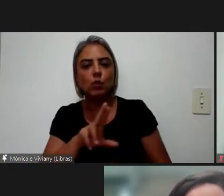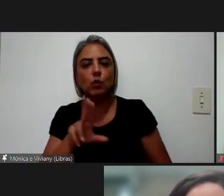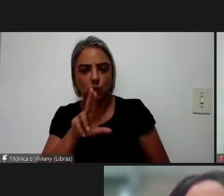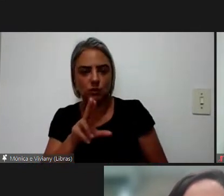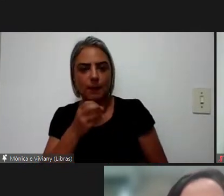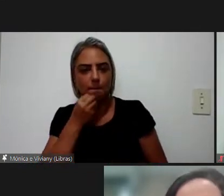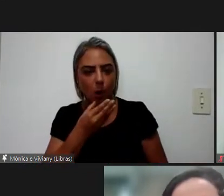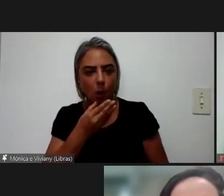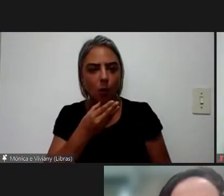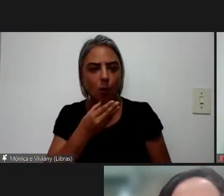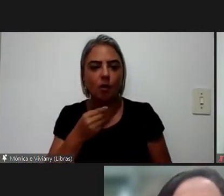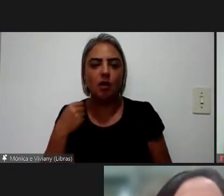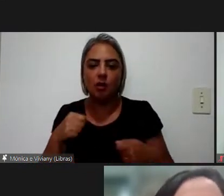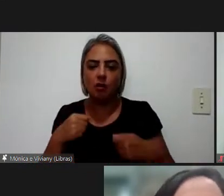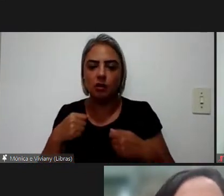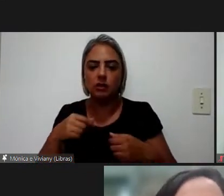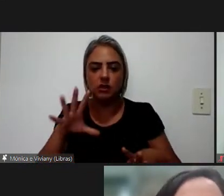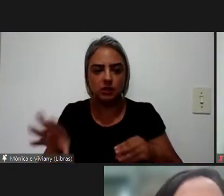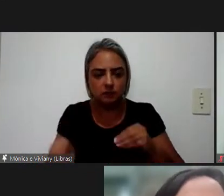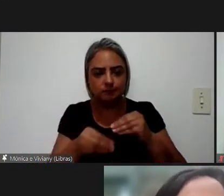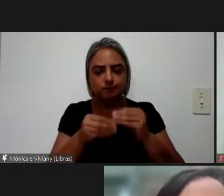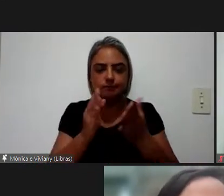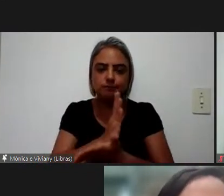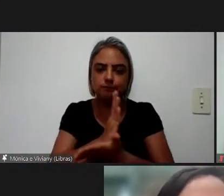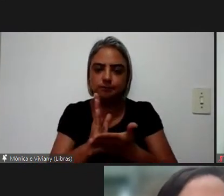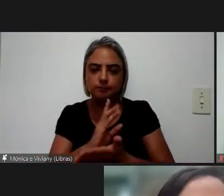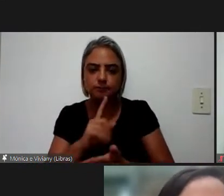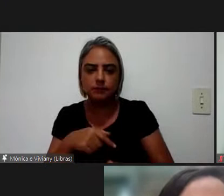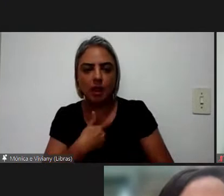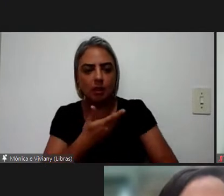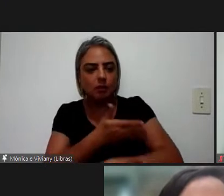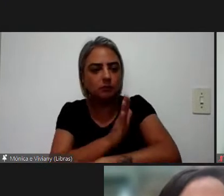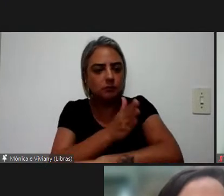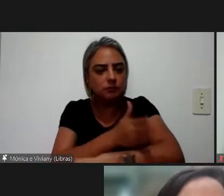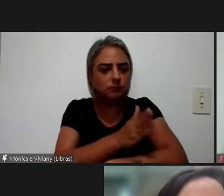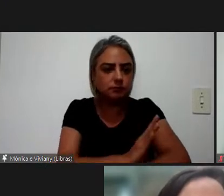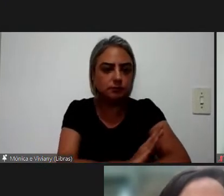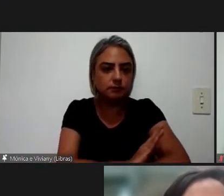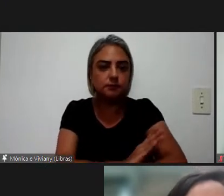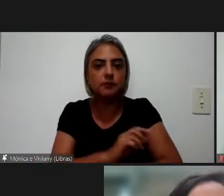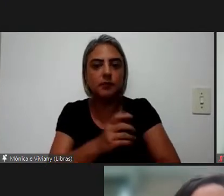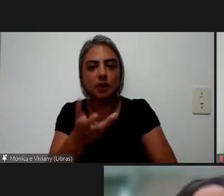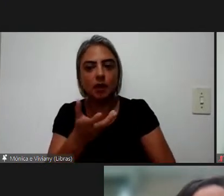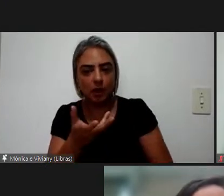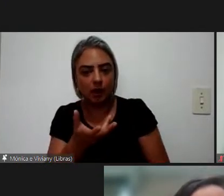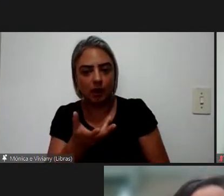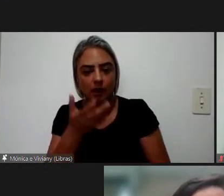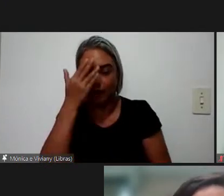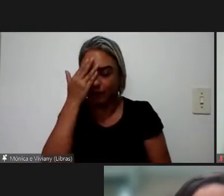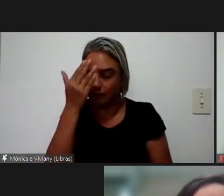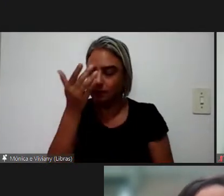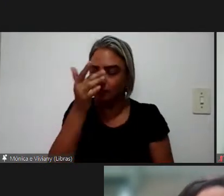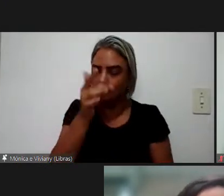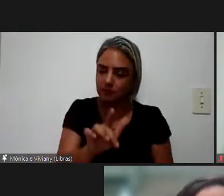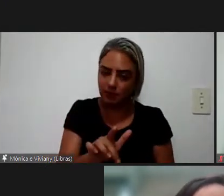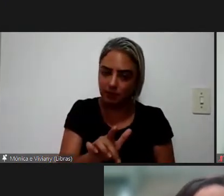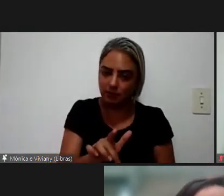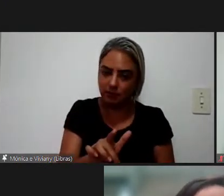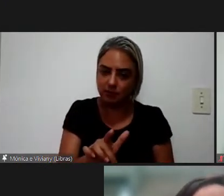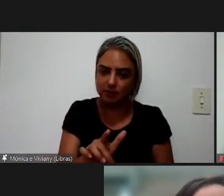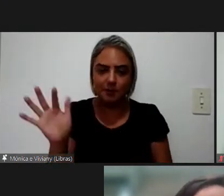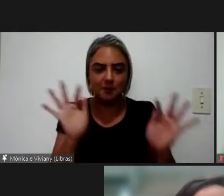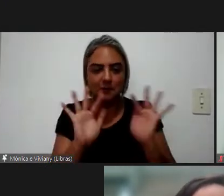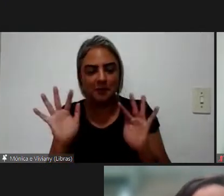sense when we use it, when it's incorporated in our practices. So we would like to thank